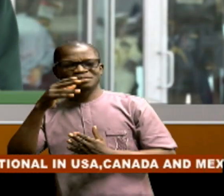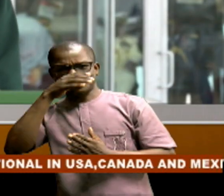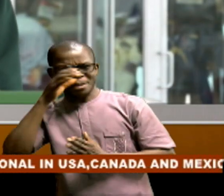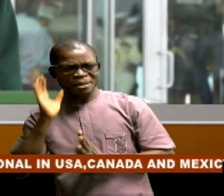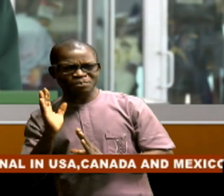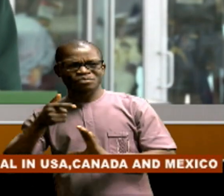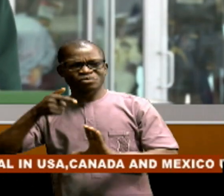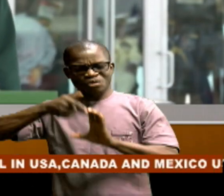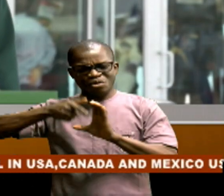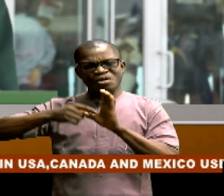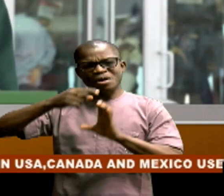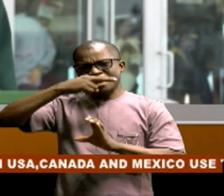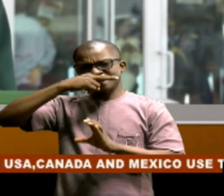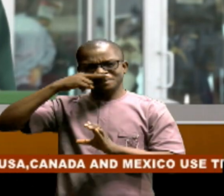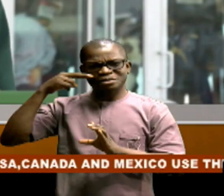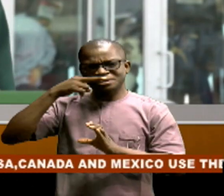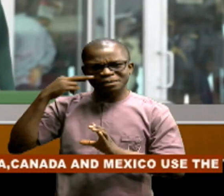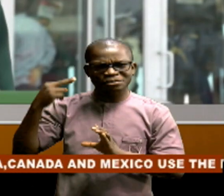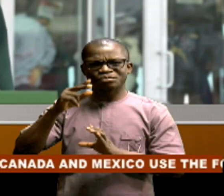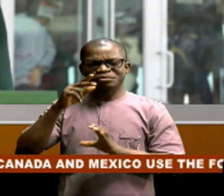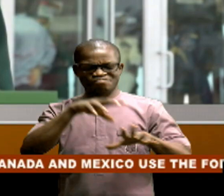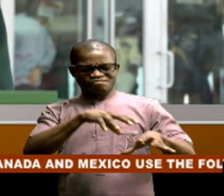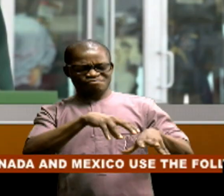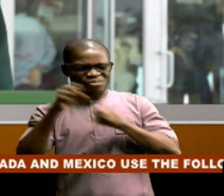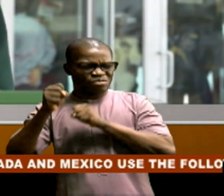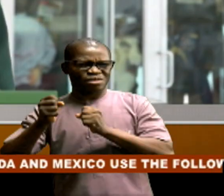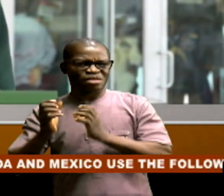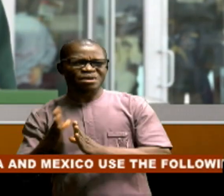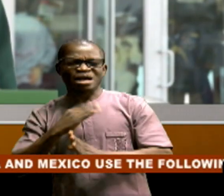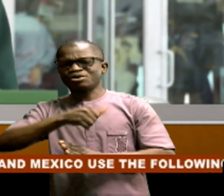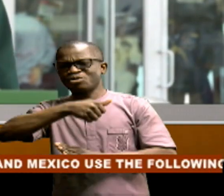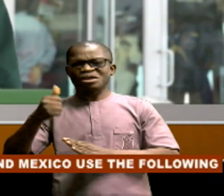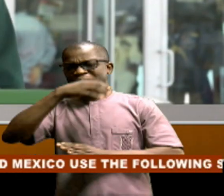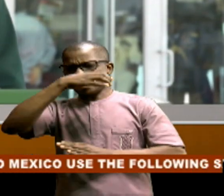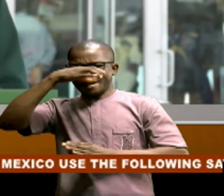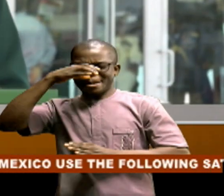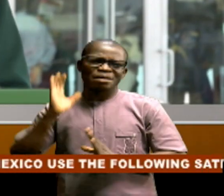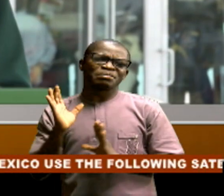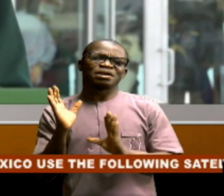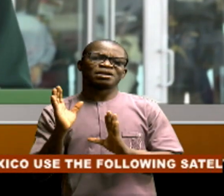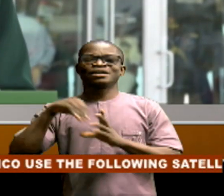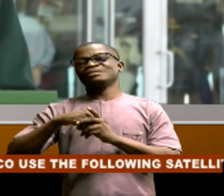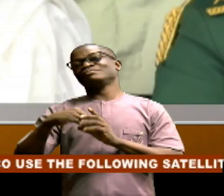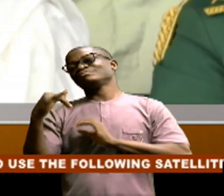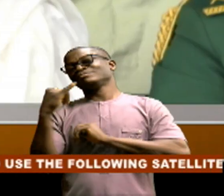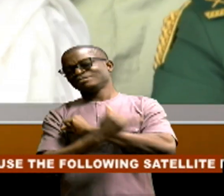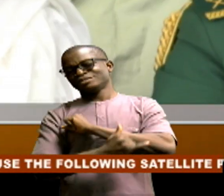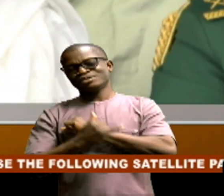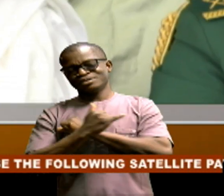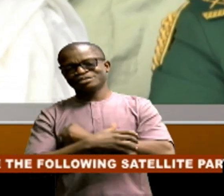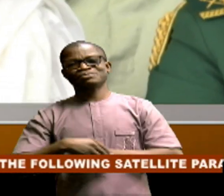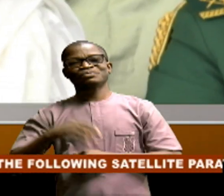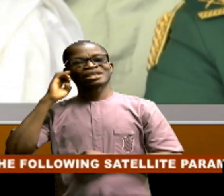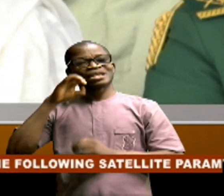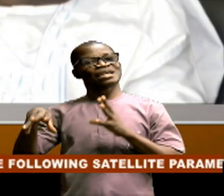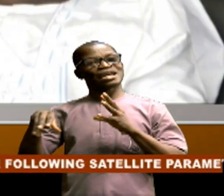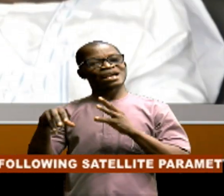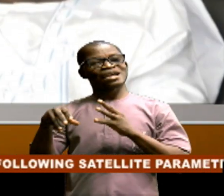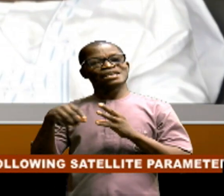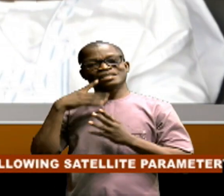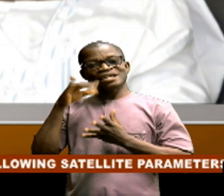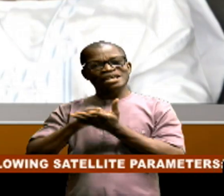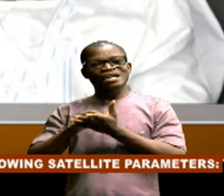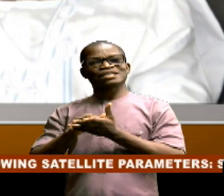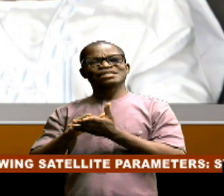bunkers, kidnappers, and other criminal elements in the country. He attributed this to the